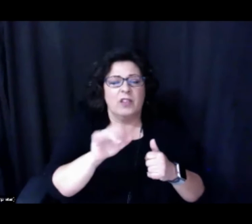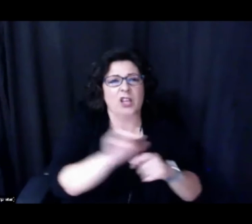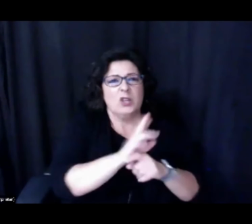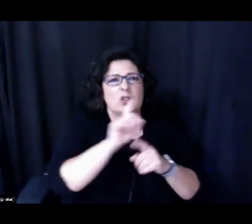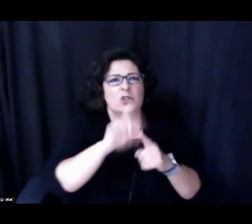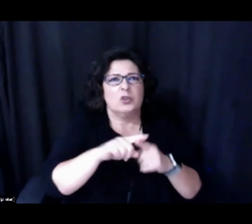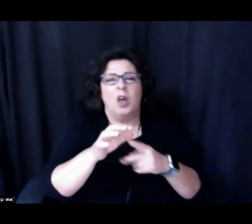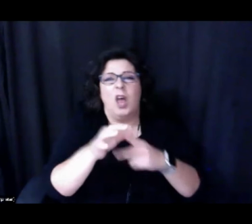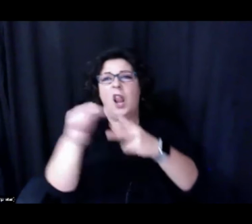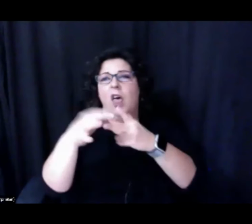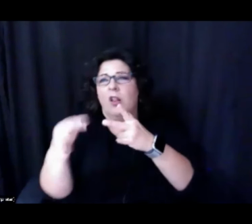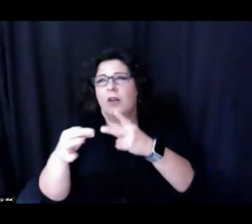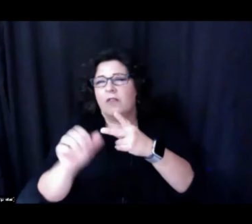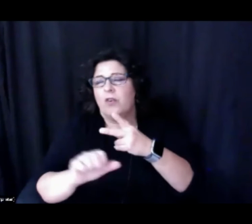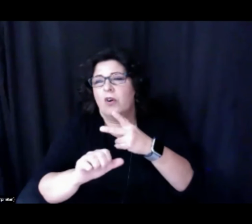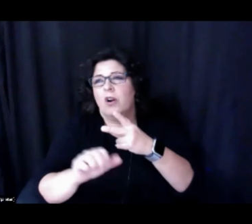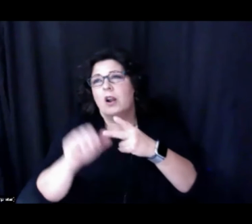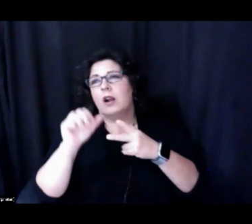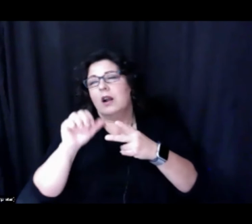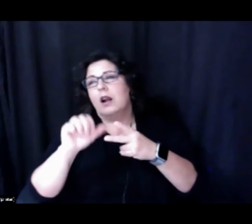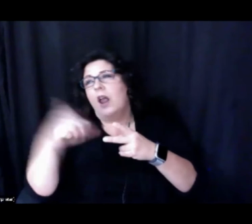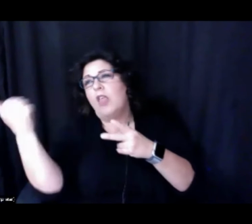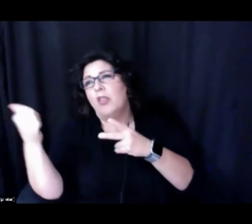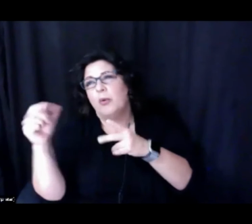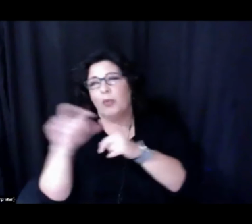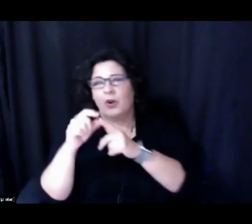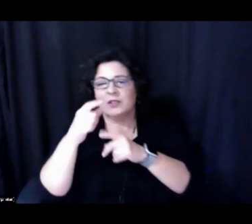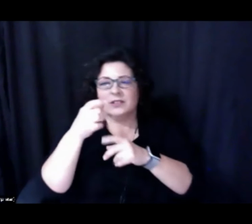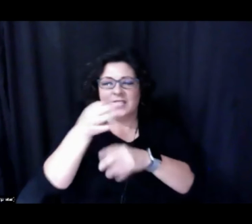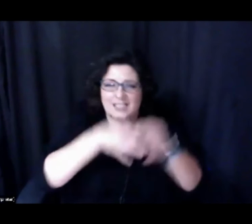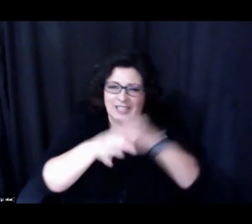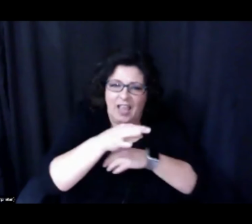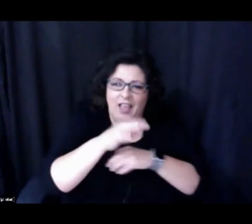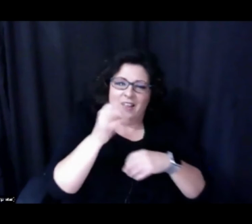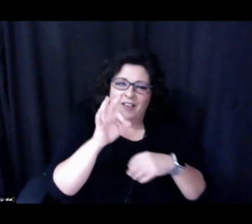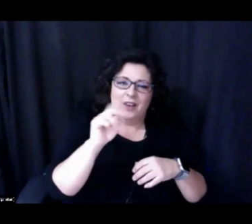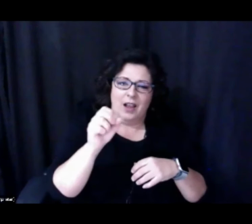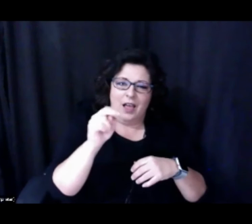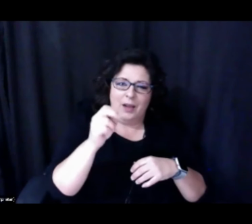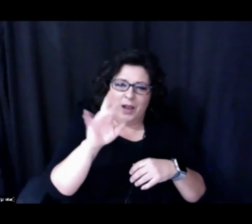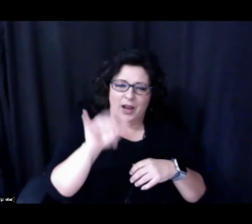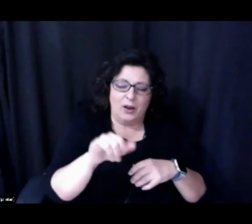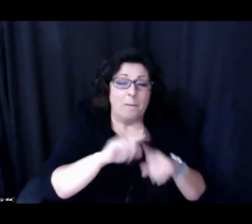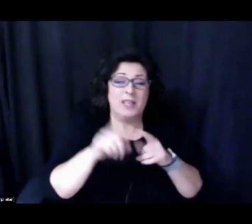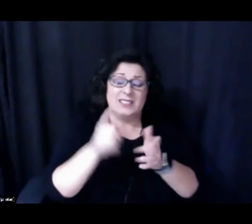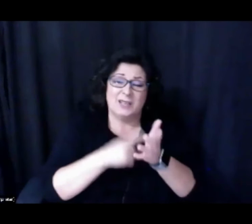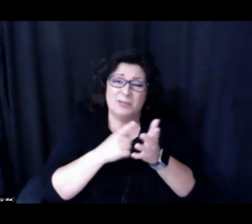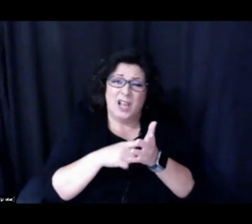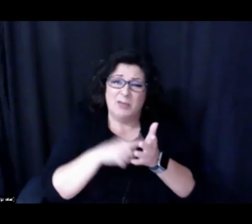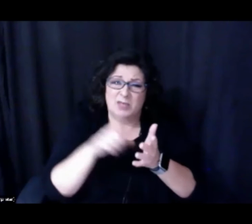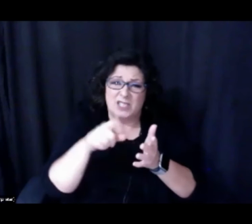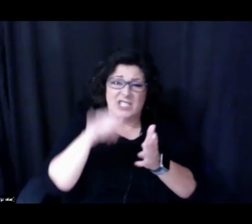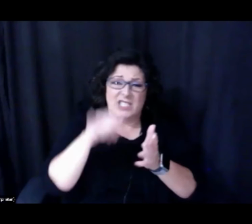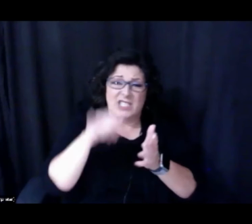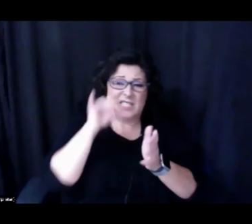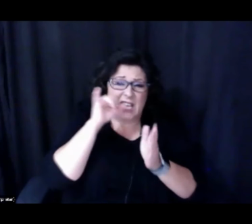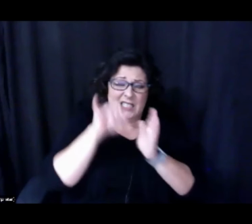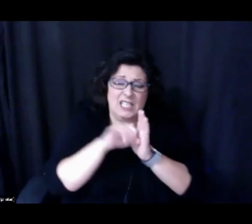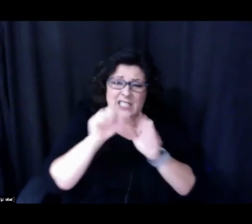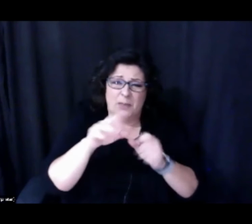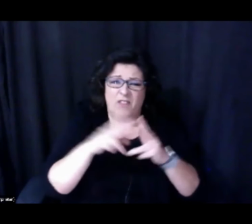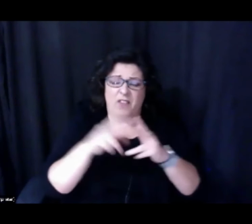to non-binary. Other people have used it in different ways. And so sometimes these identities can be very personal as to their meaning.